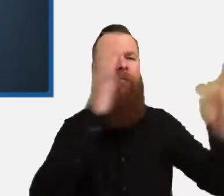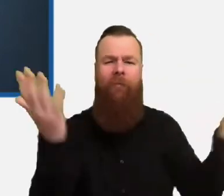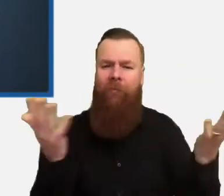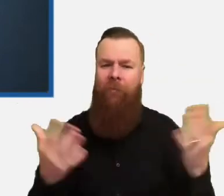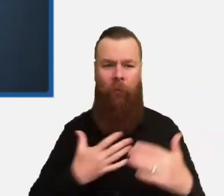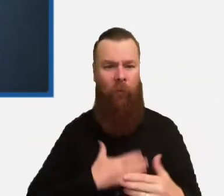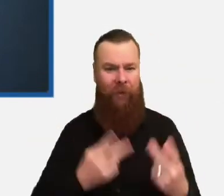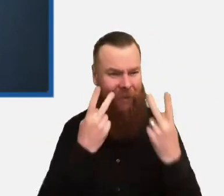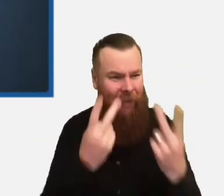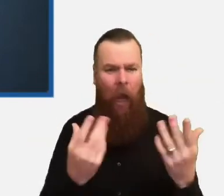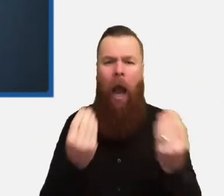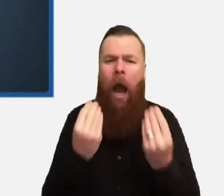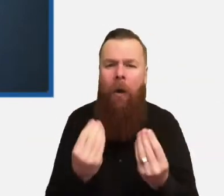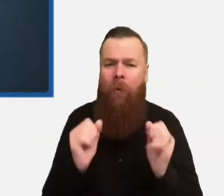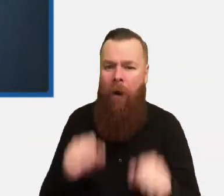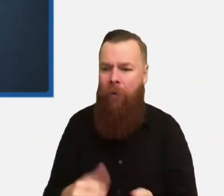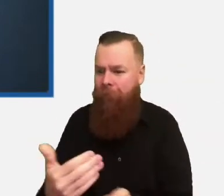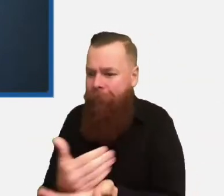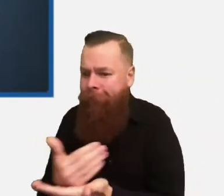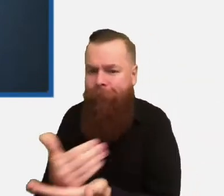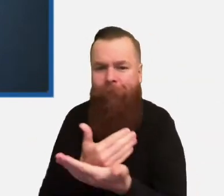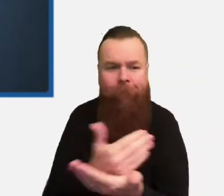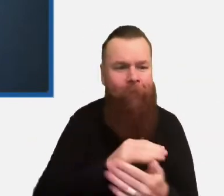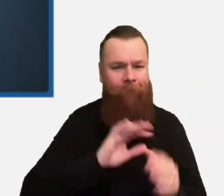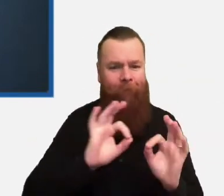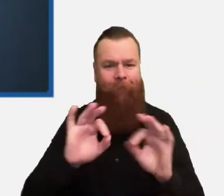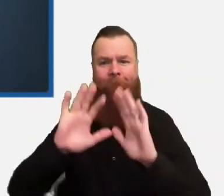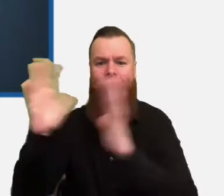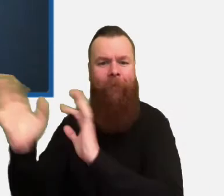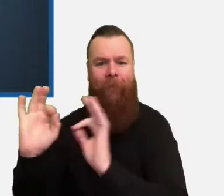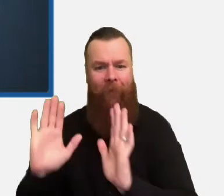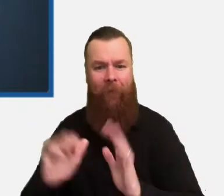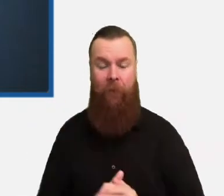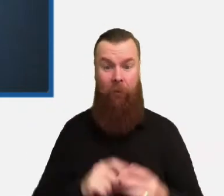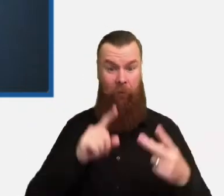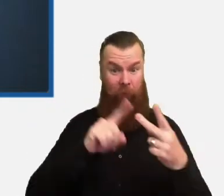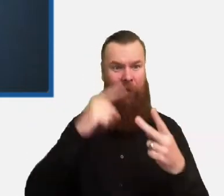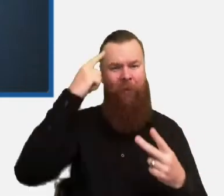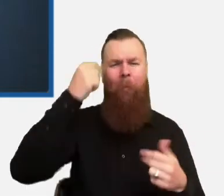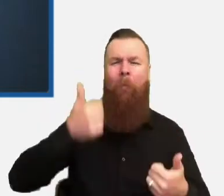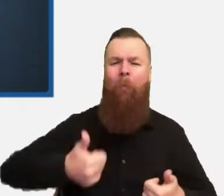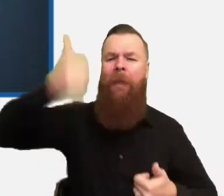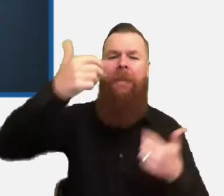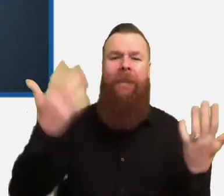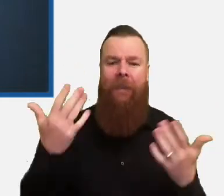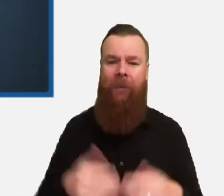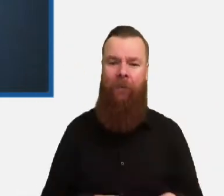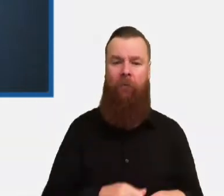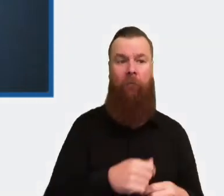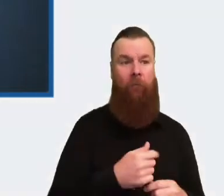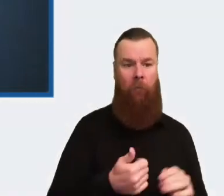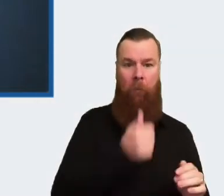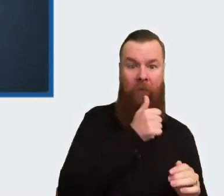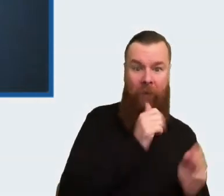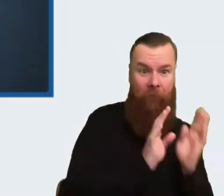to identify best practices for public and private investments in building resilient infrastructure, including